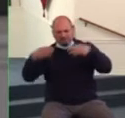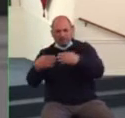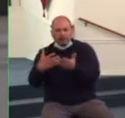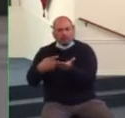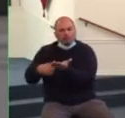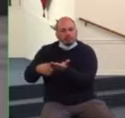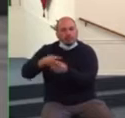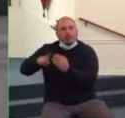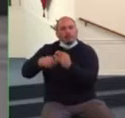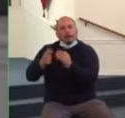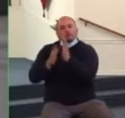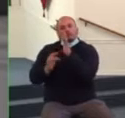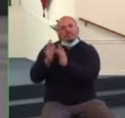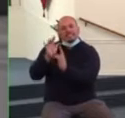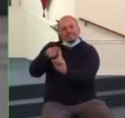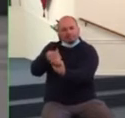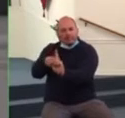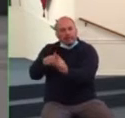First, from verse